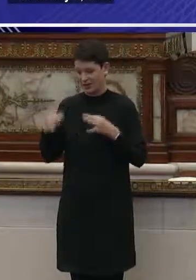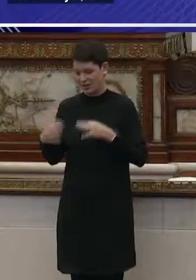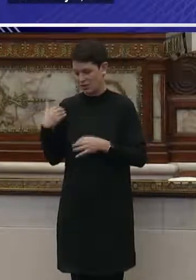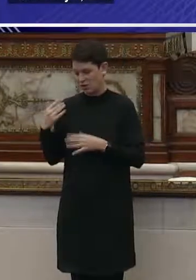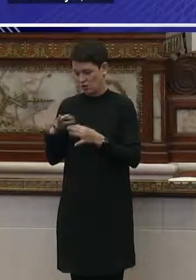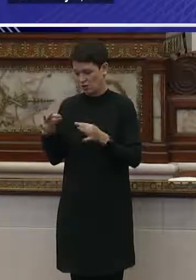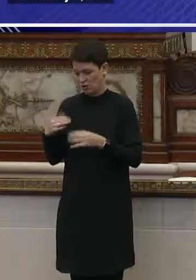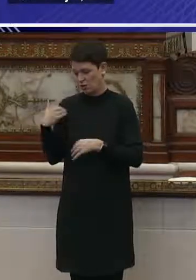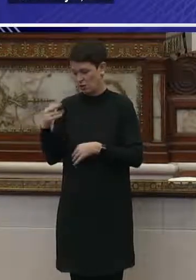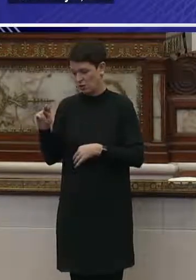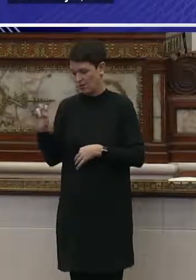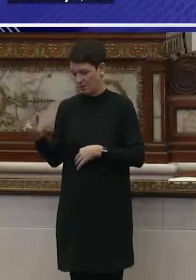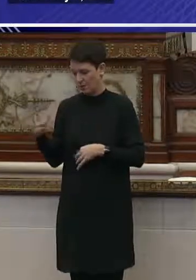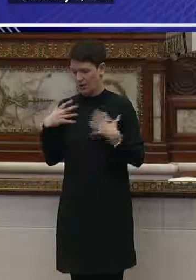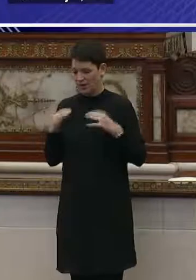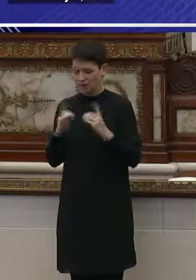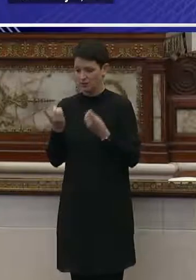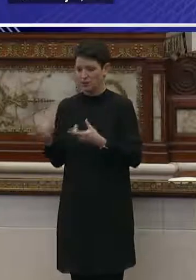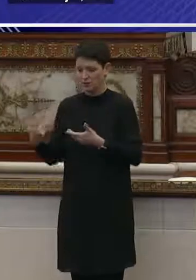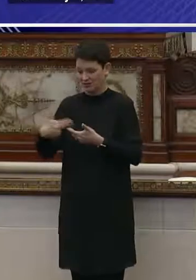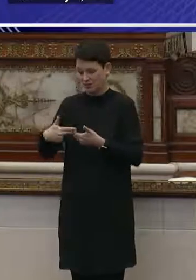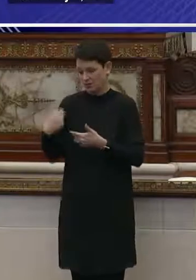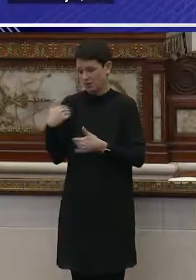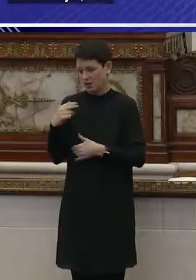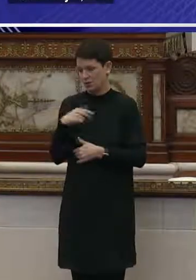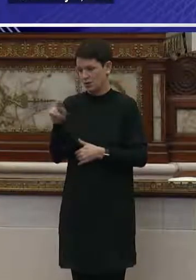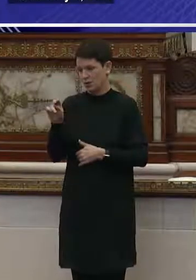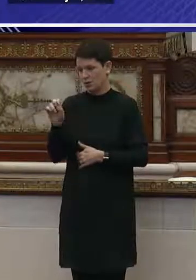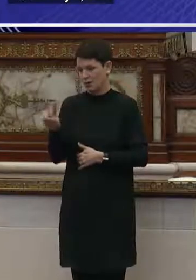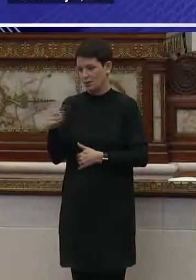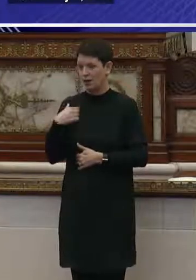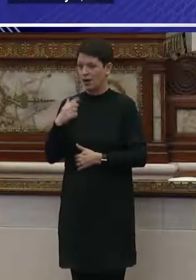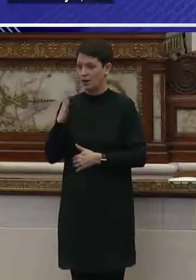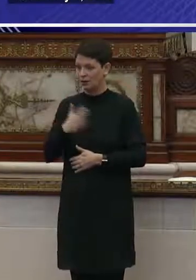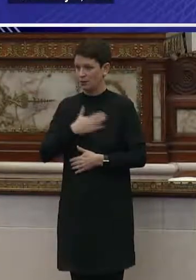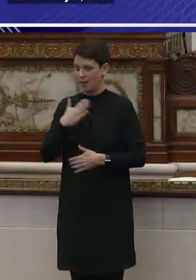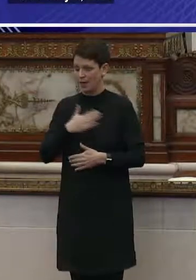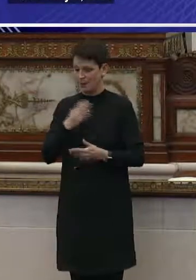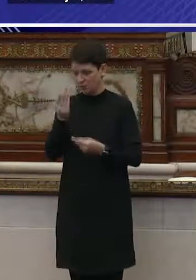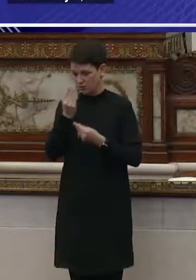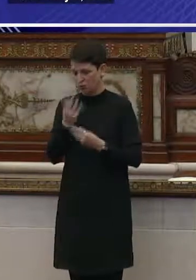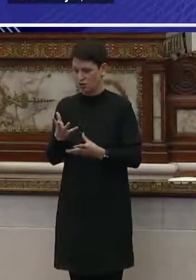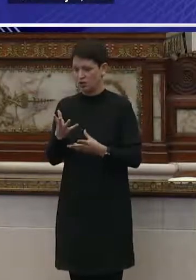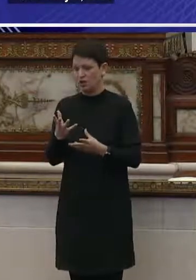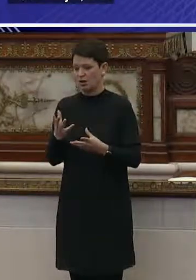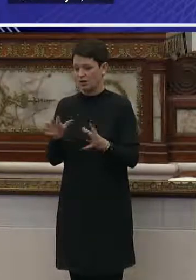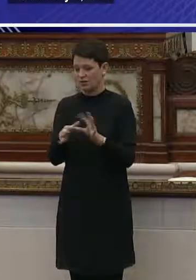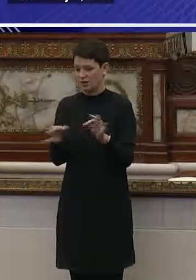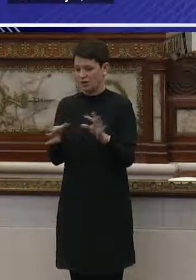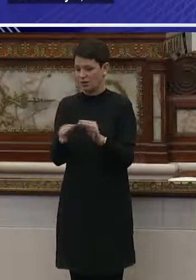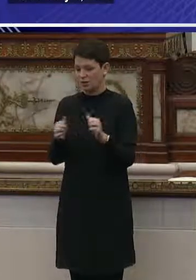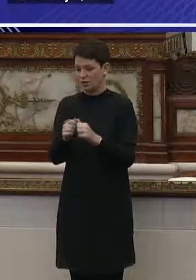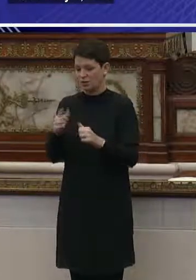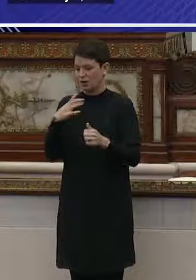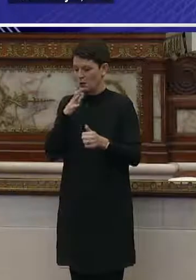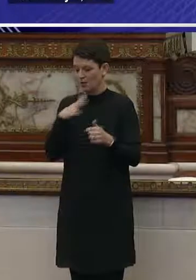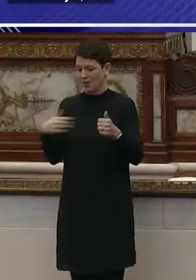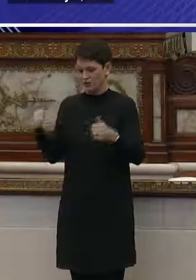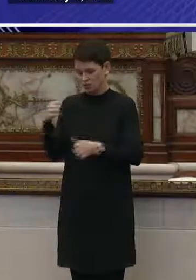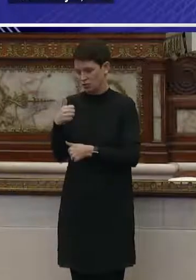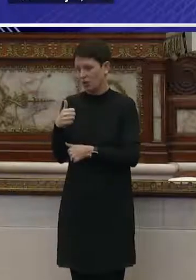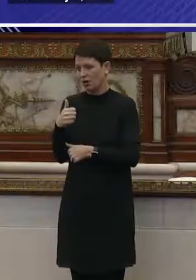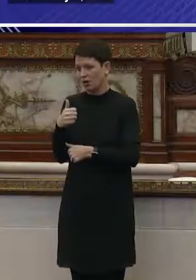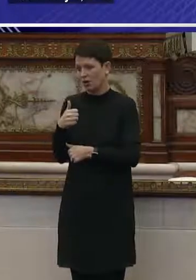which the health department was a participant. And I'd be happy to share that hearing with you, Madam Chair, and you